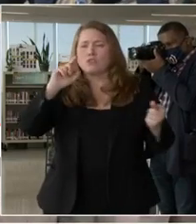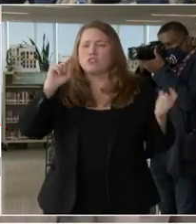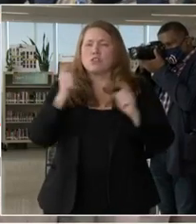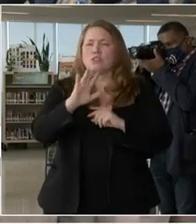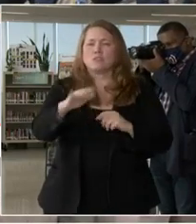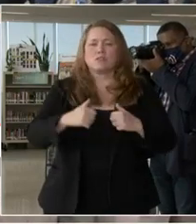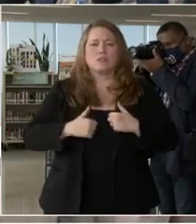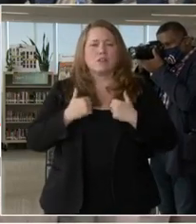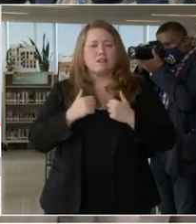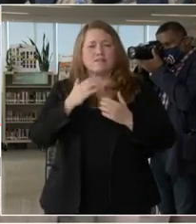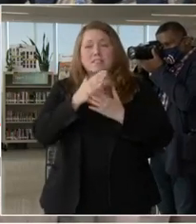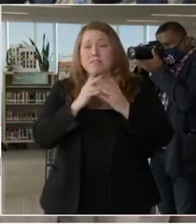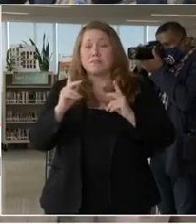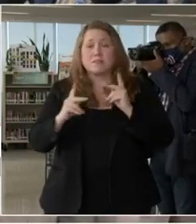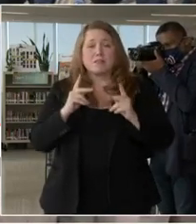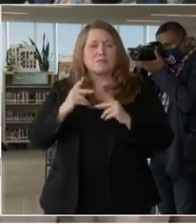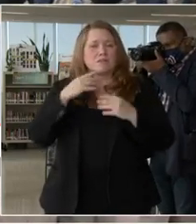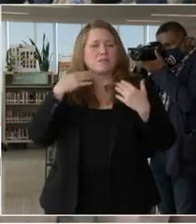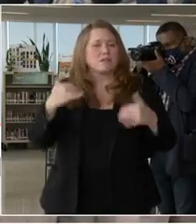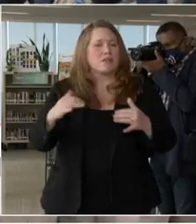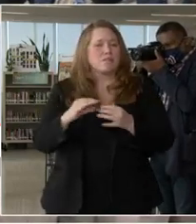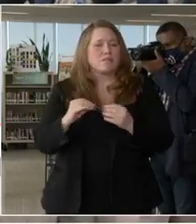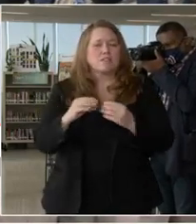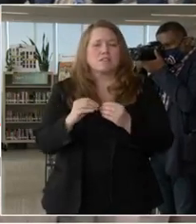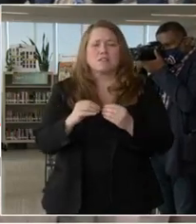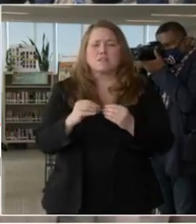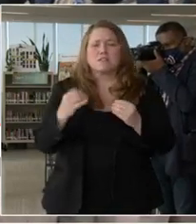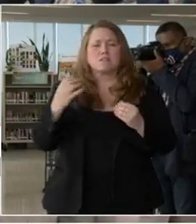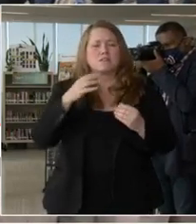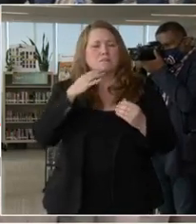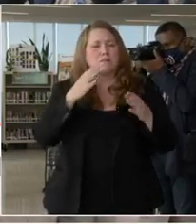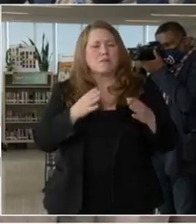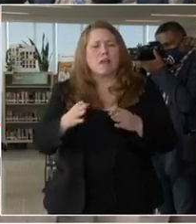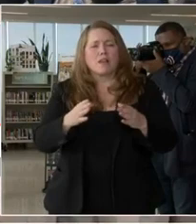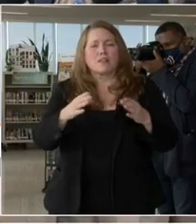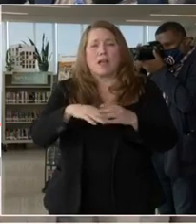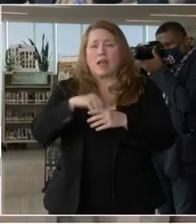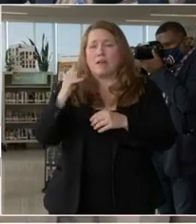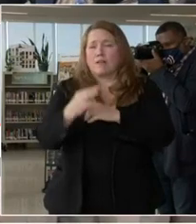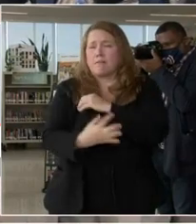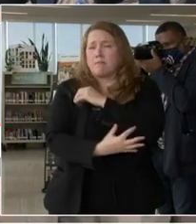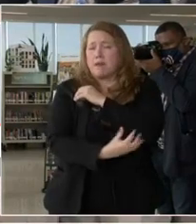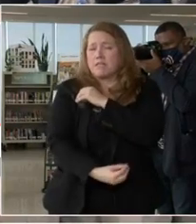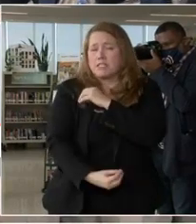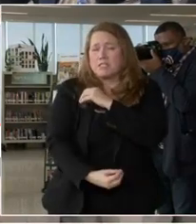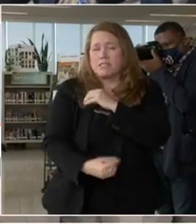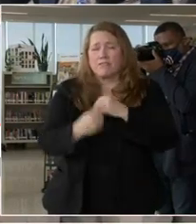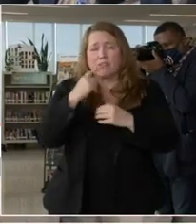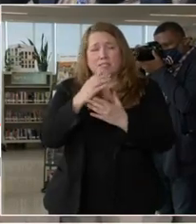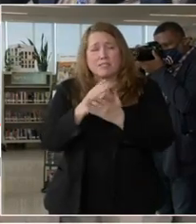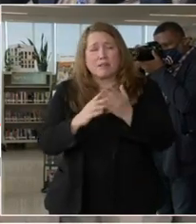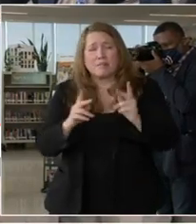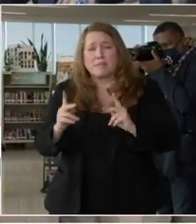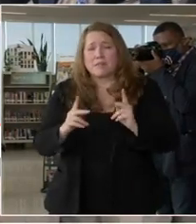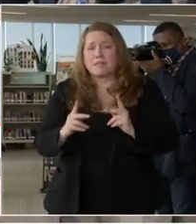For some people, again, as I mentioned earlier, it's a pathway out of poverty. For some people, it changes the trajectory